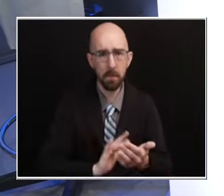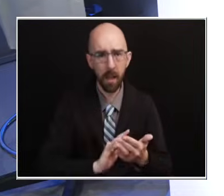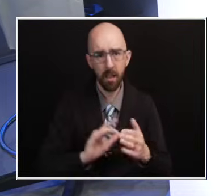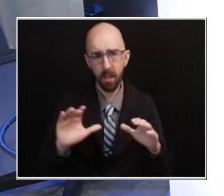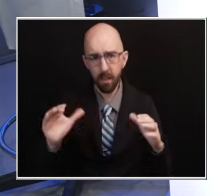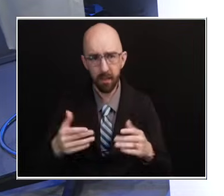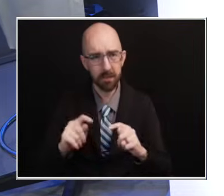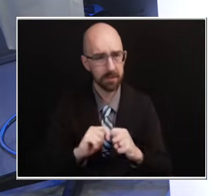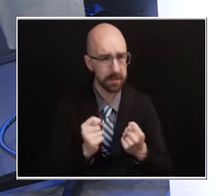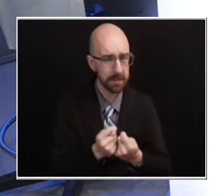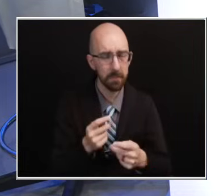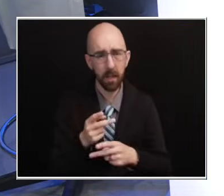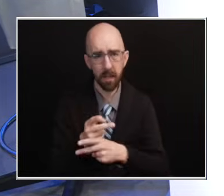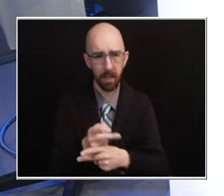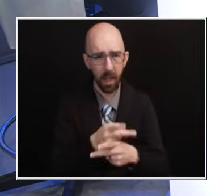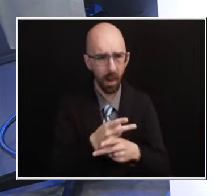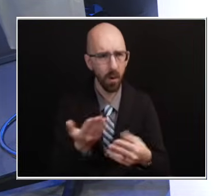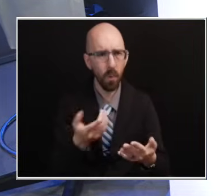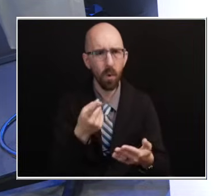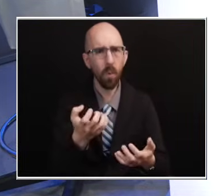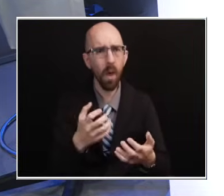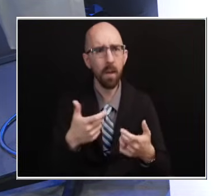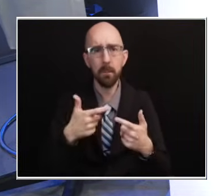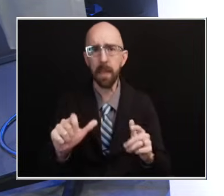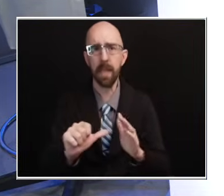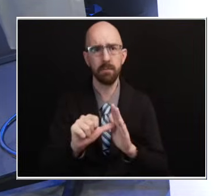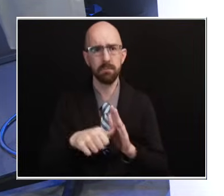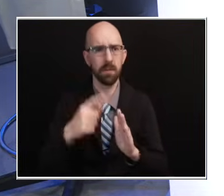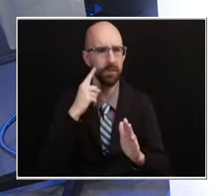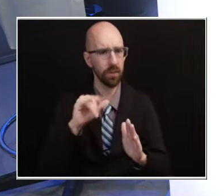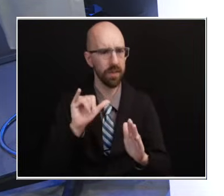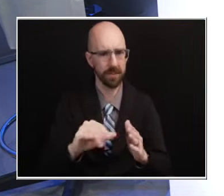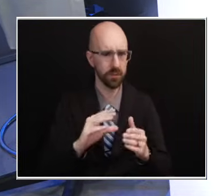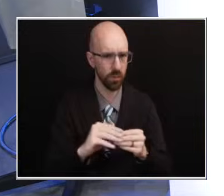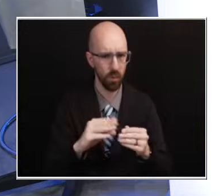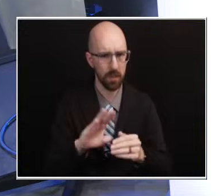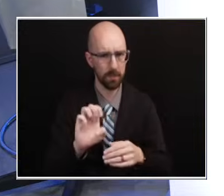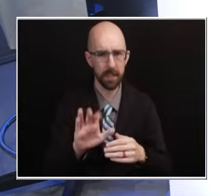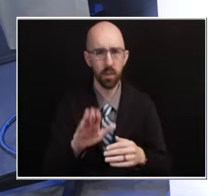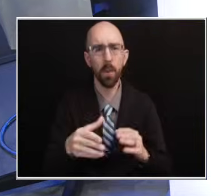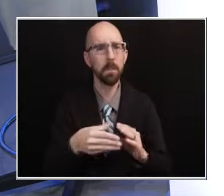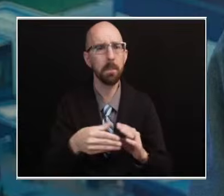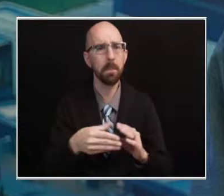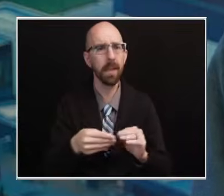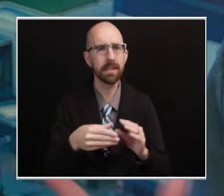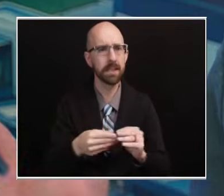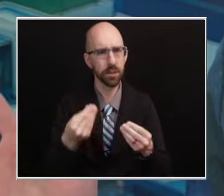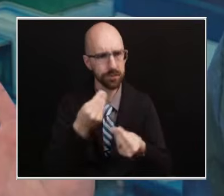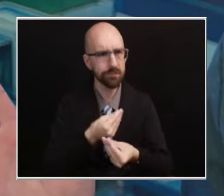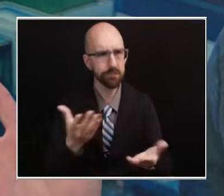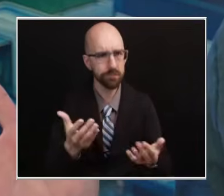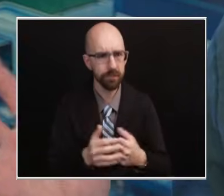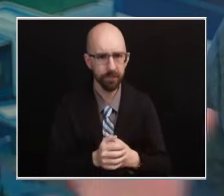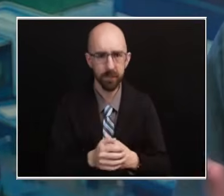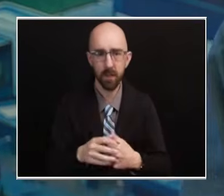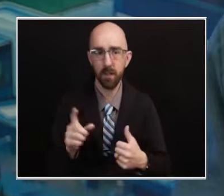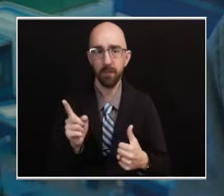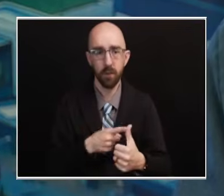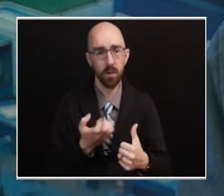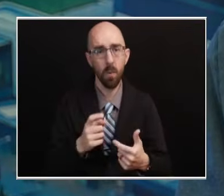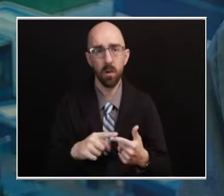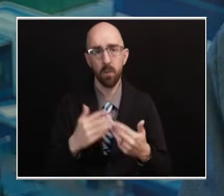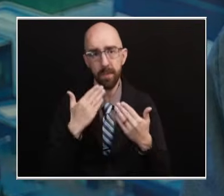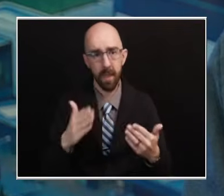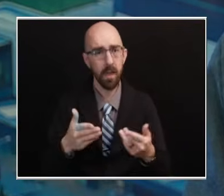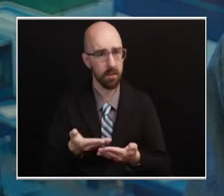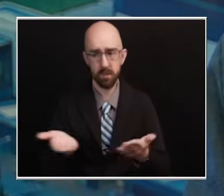care. What do you want the big takeaway from your story to be? What's your message? First, I want to thank these doctors. They saved